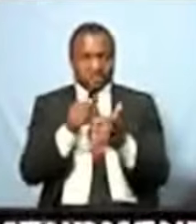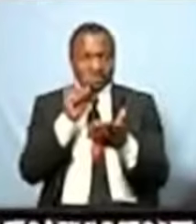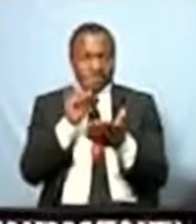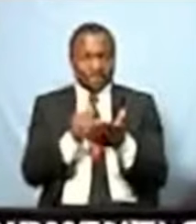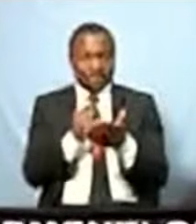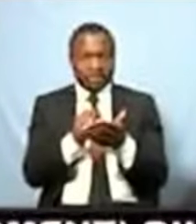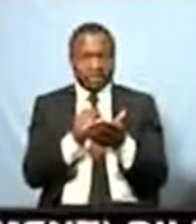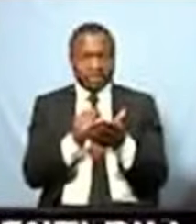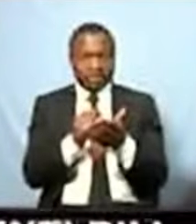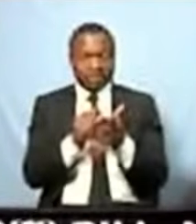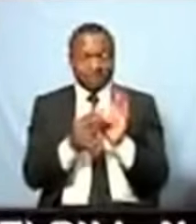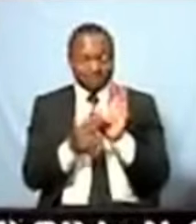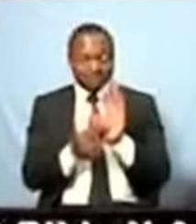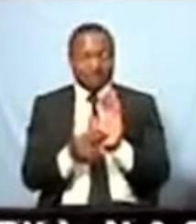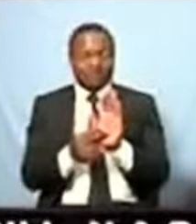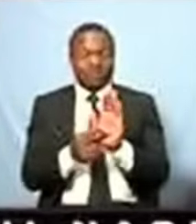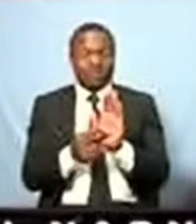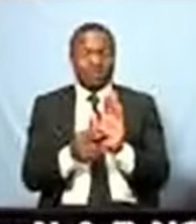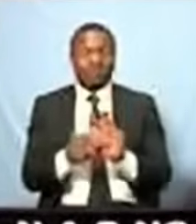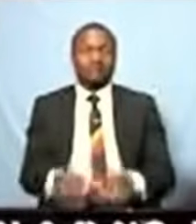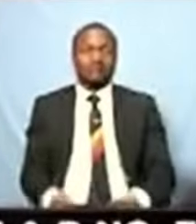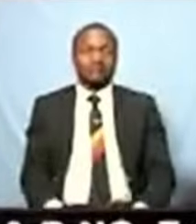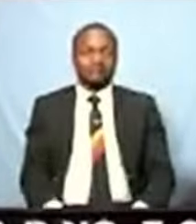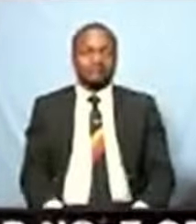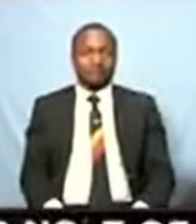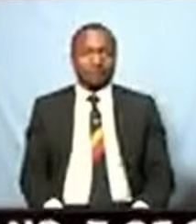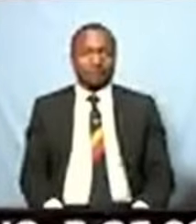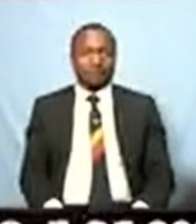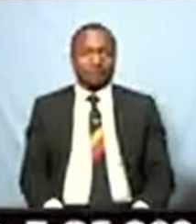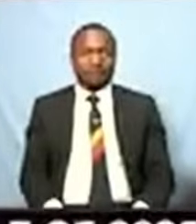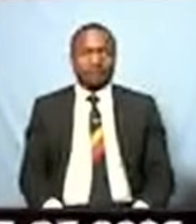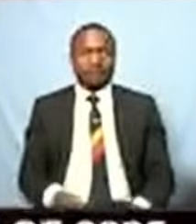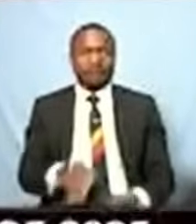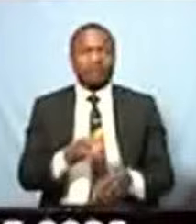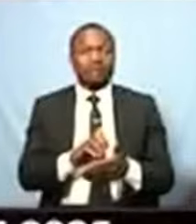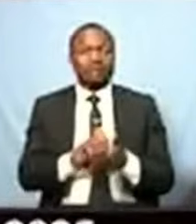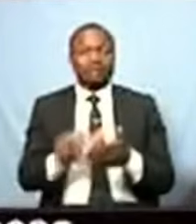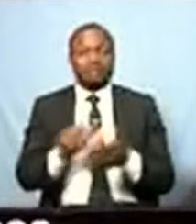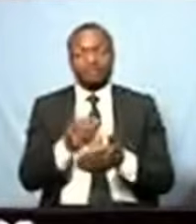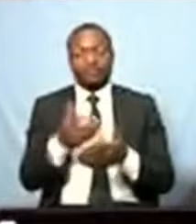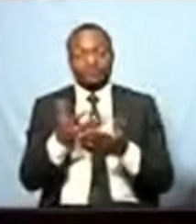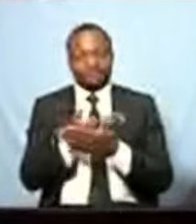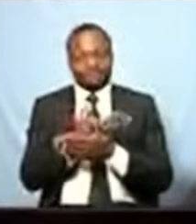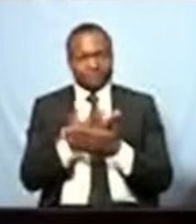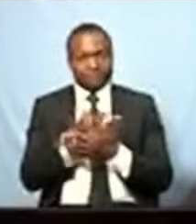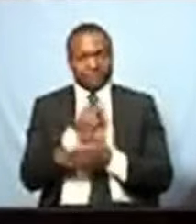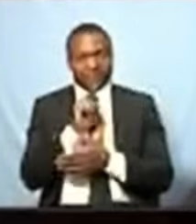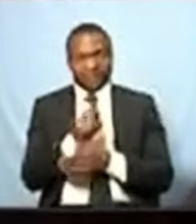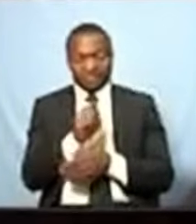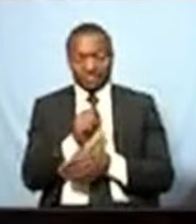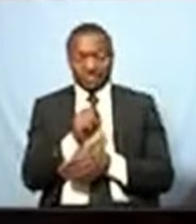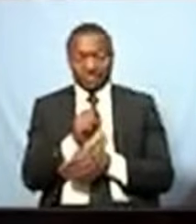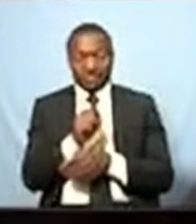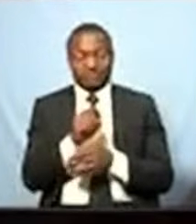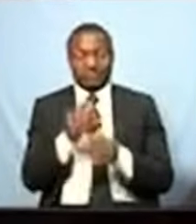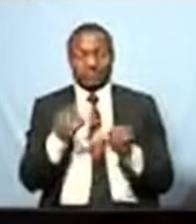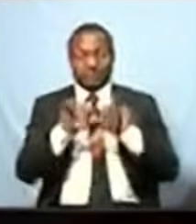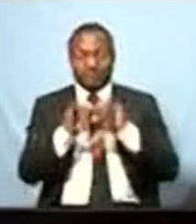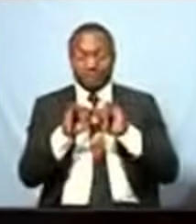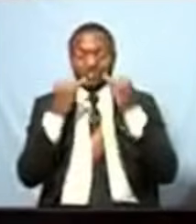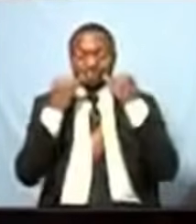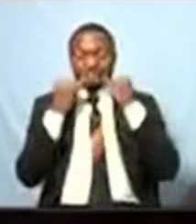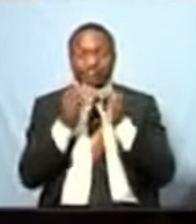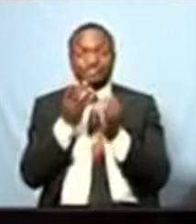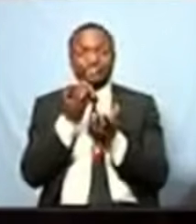disclosure forestals speculation and allays any fears. The critical and key information to support